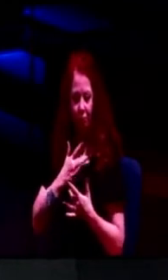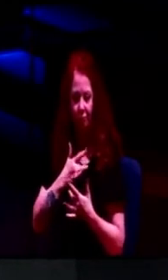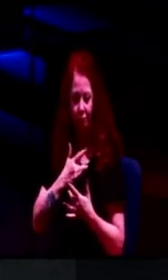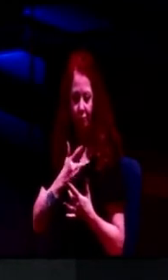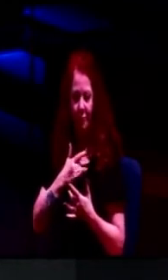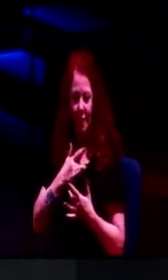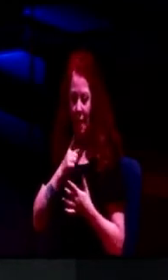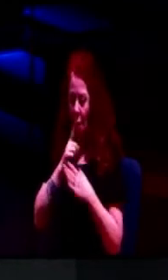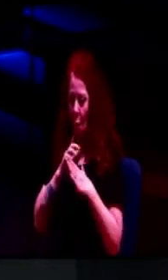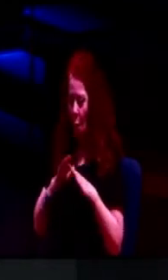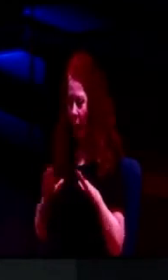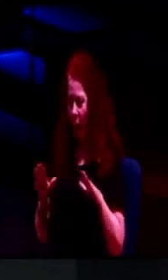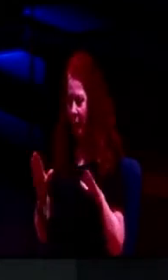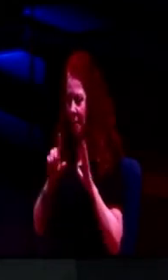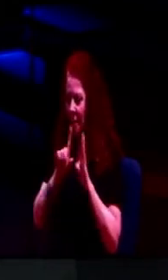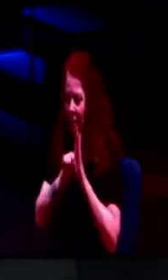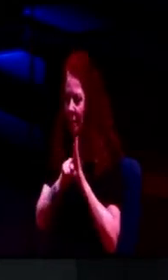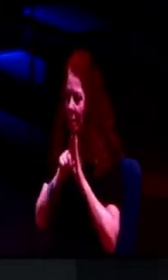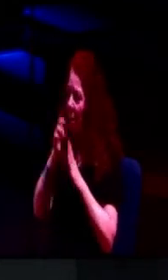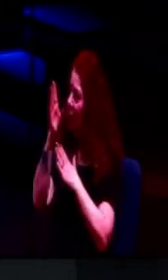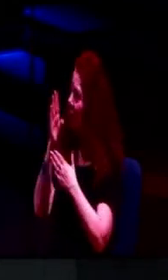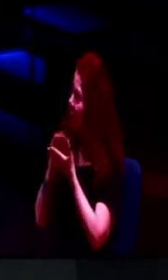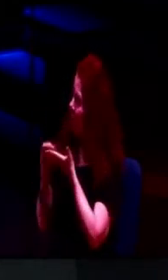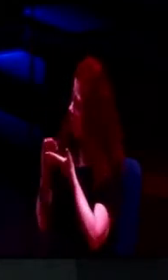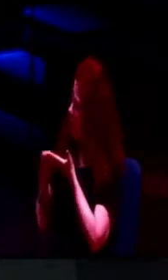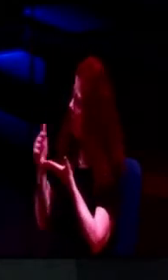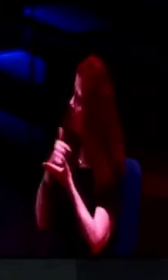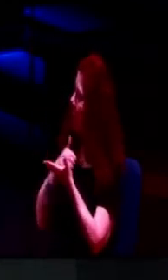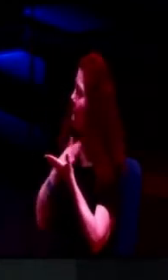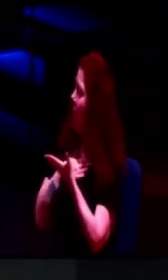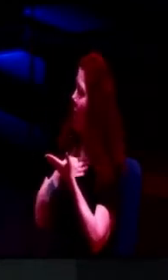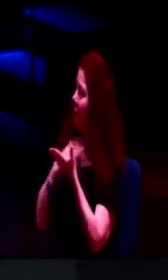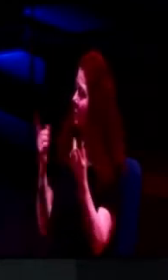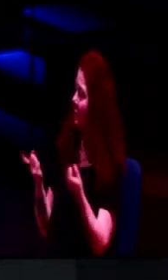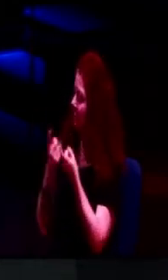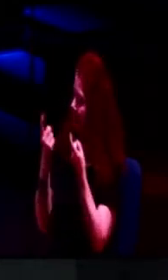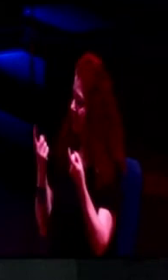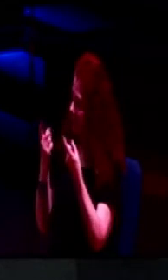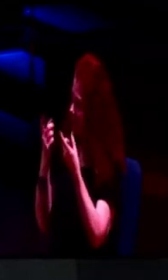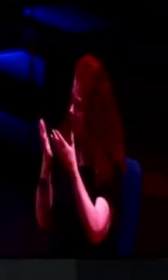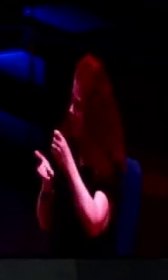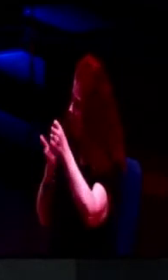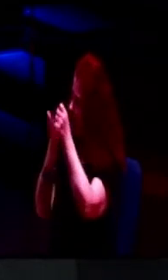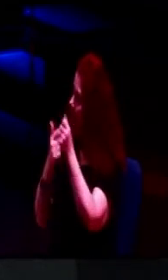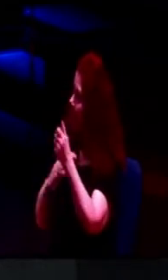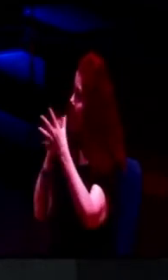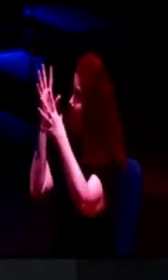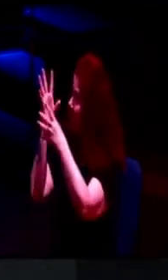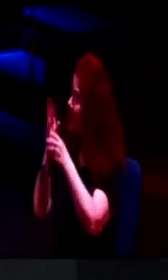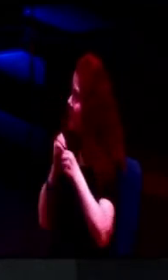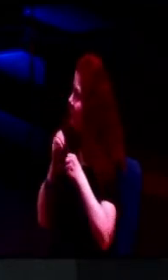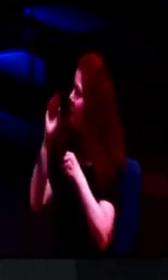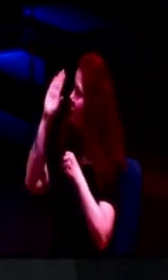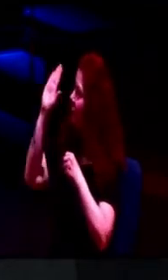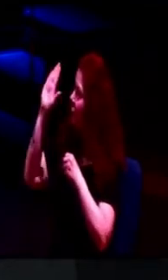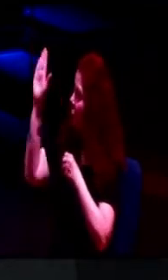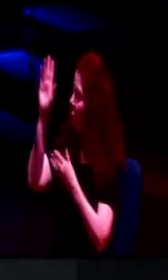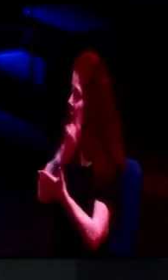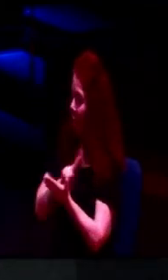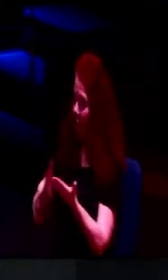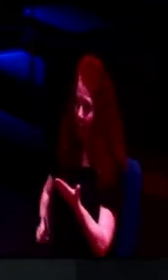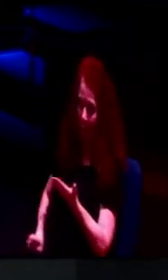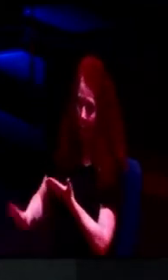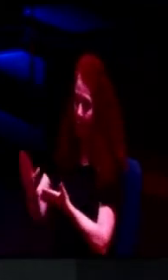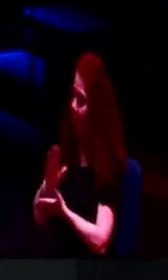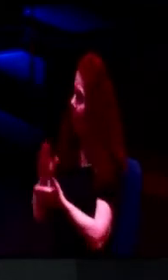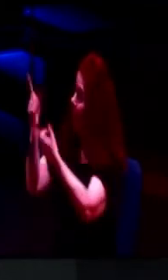of this moment, would say, God, forgive me of my sins. Help me to accept the value of your kingdom. Come into my